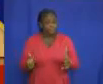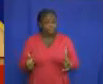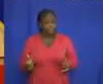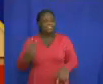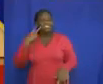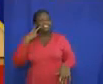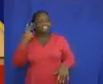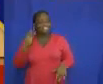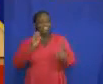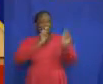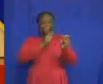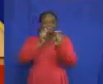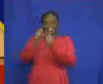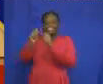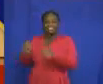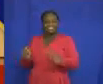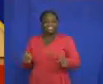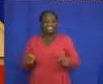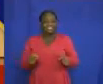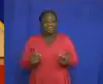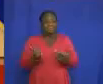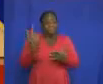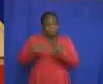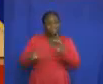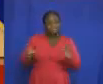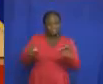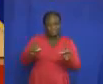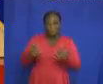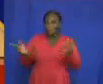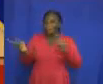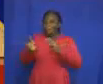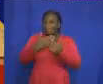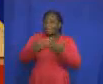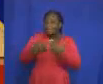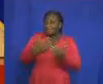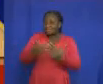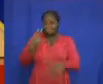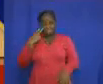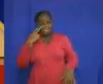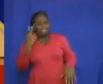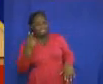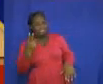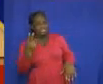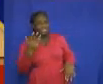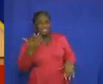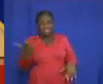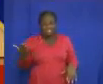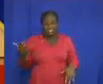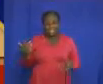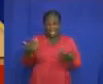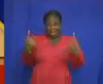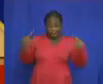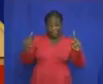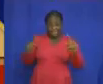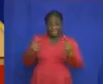rewards for our compliance with the protocols whenever we witness favorable scenarios in our fight against the